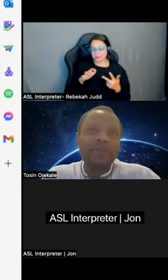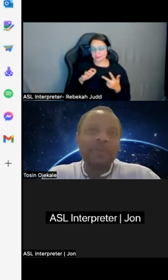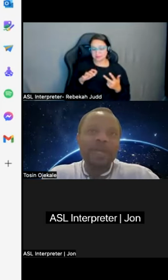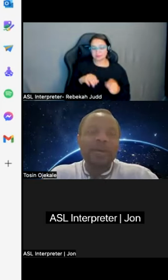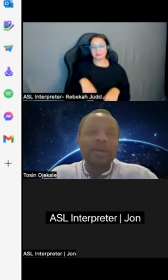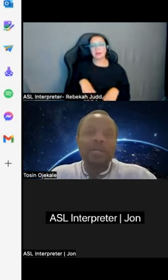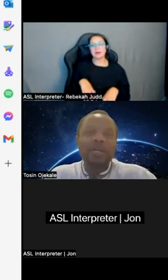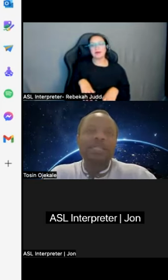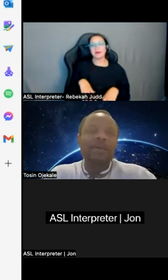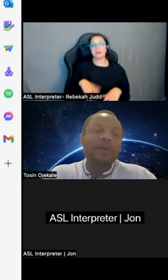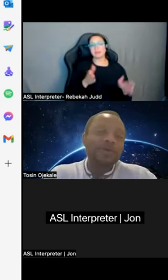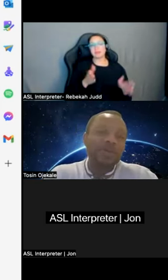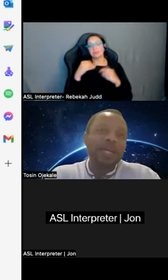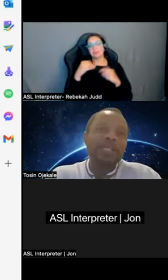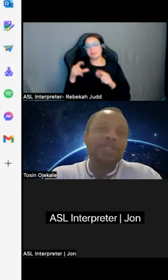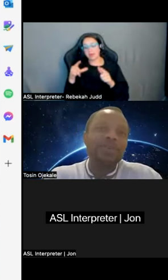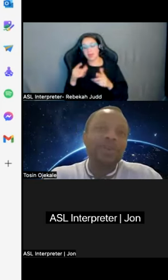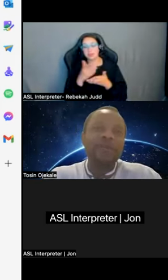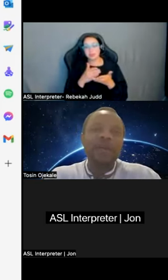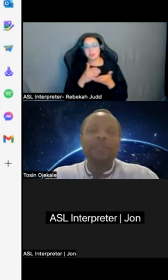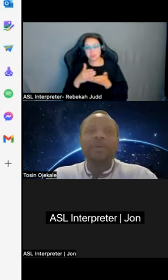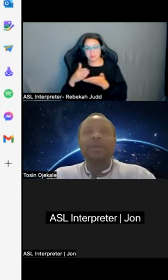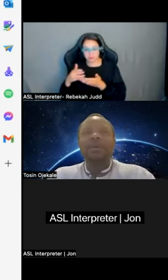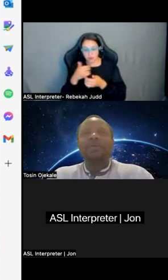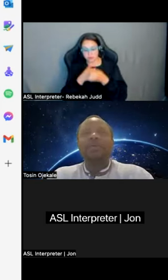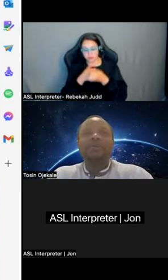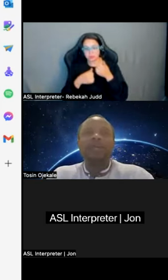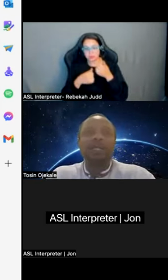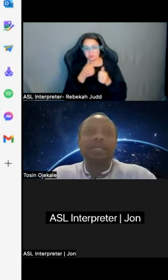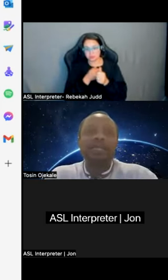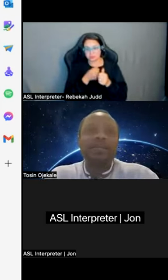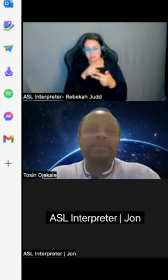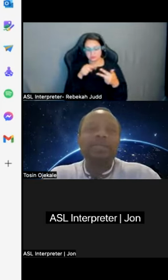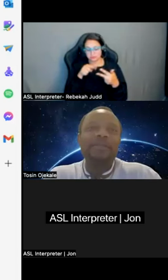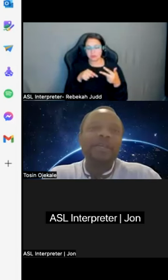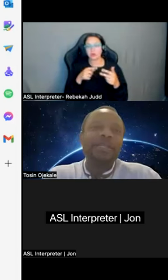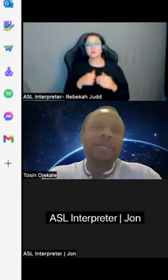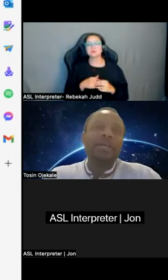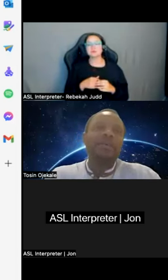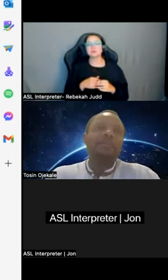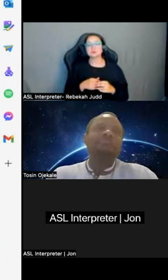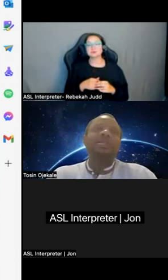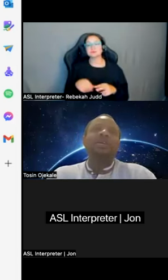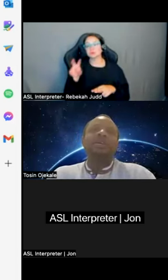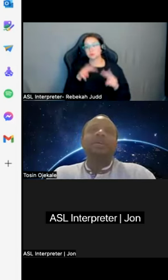examples of the components that falls under each one of them. We've looked at the different